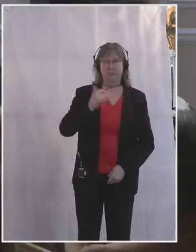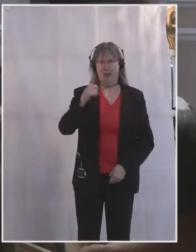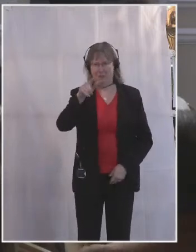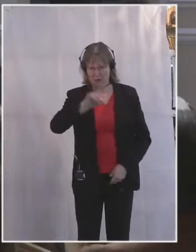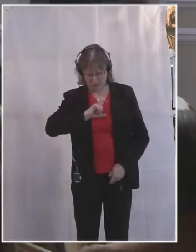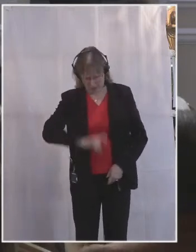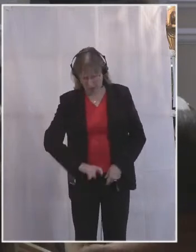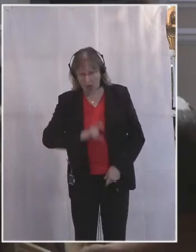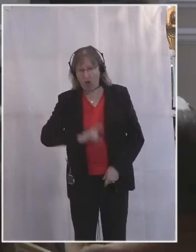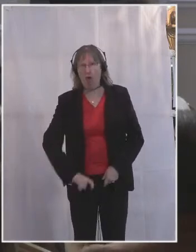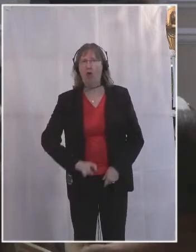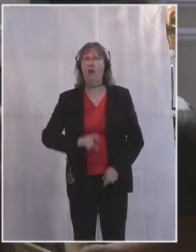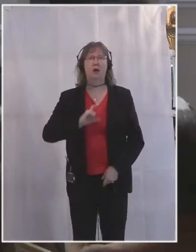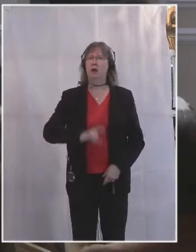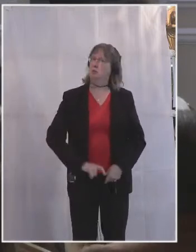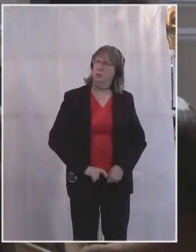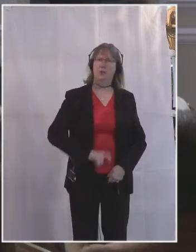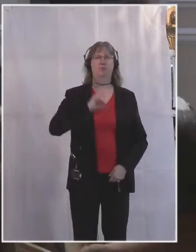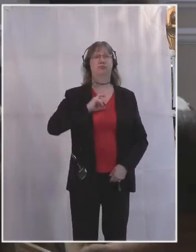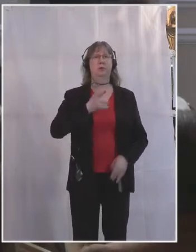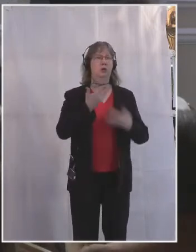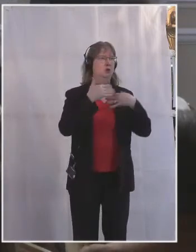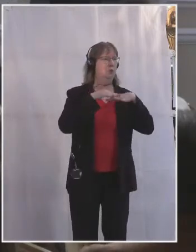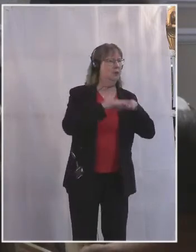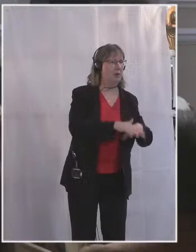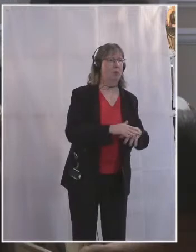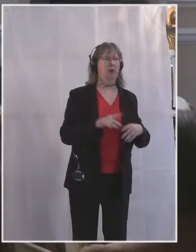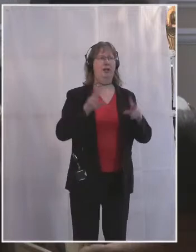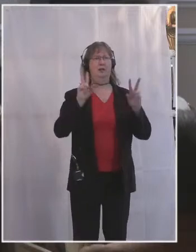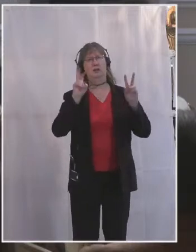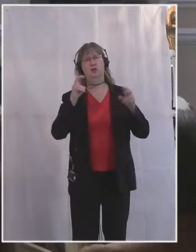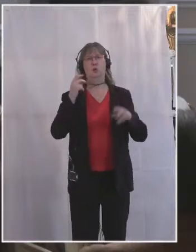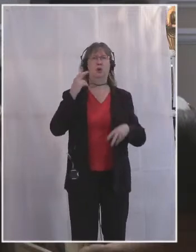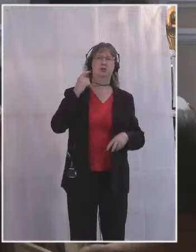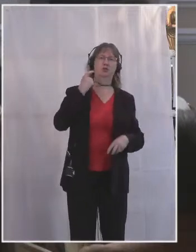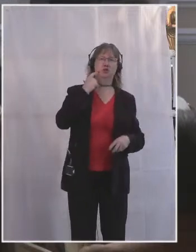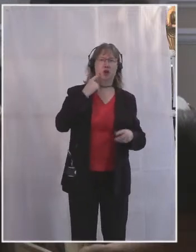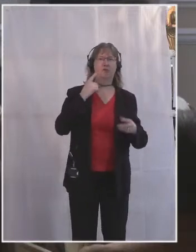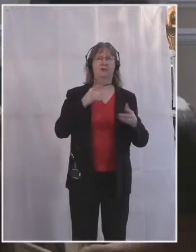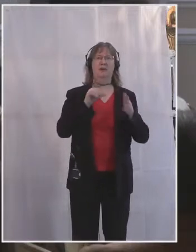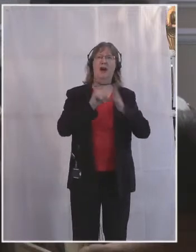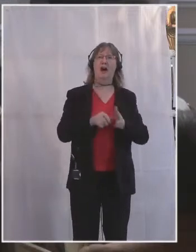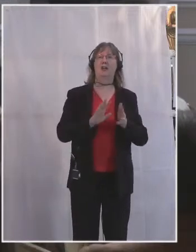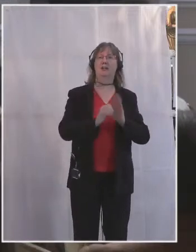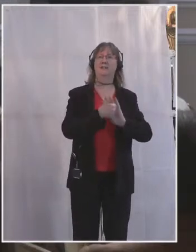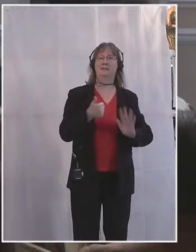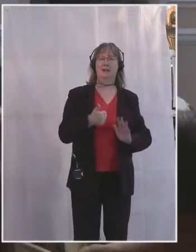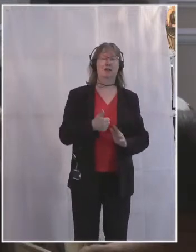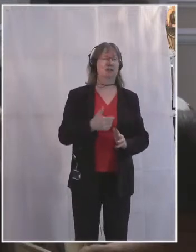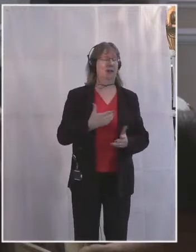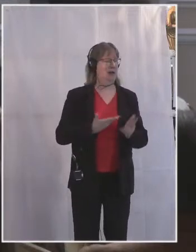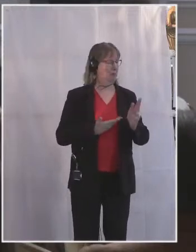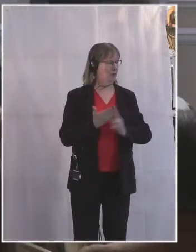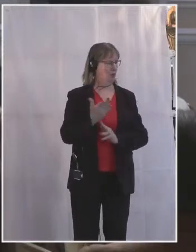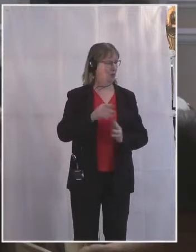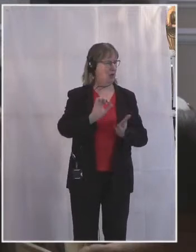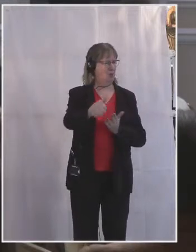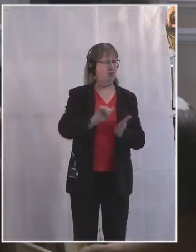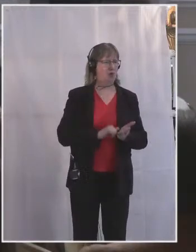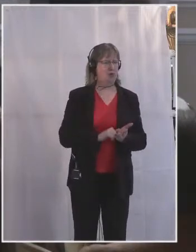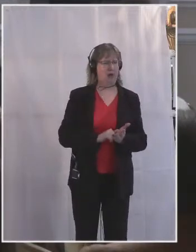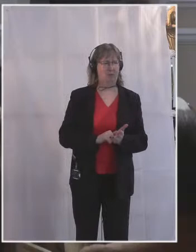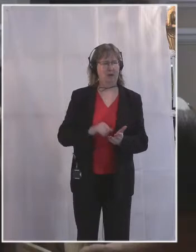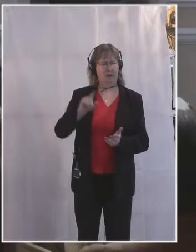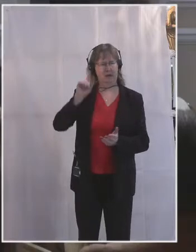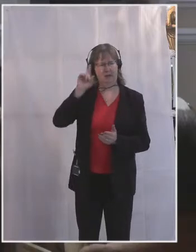network, your commercial skills, your soft and your harder skills. I mean, I've just finishing the program as part of the